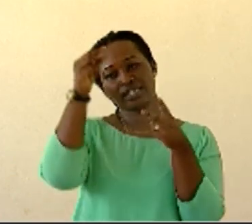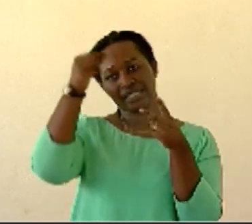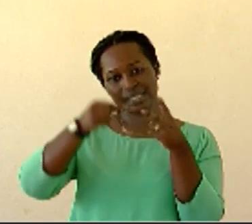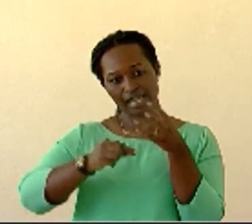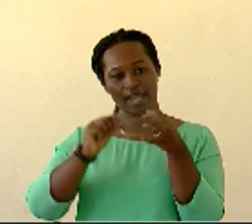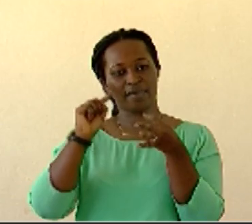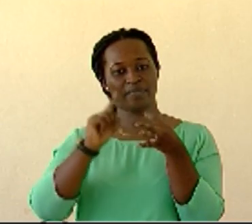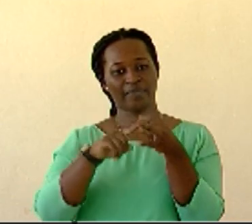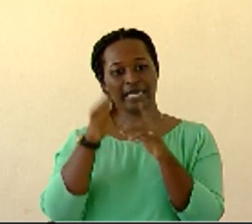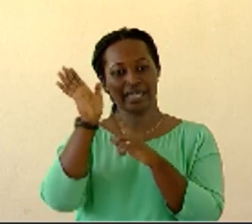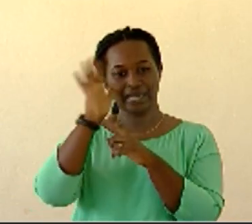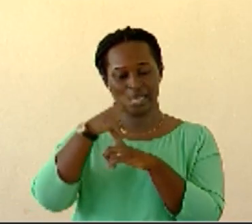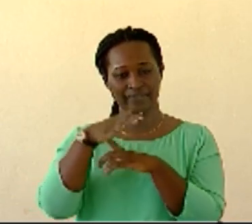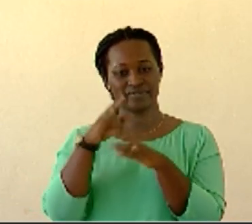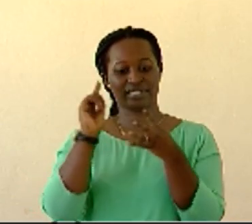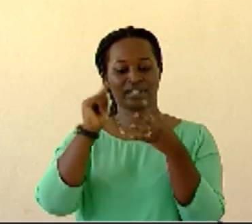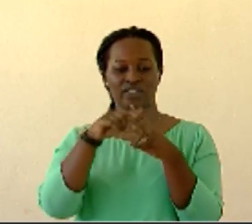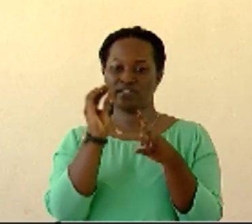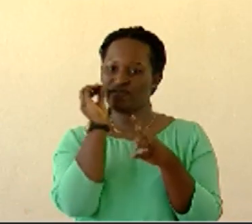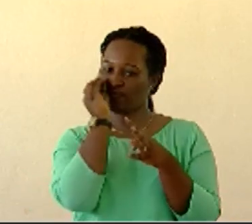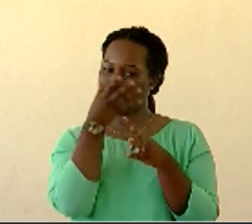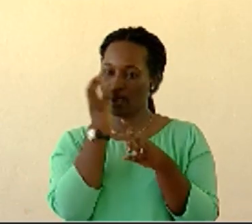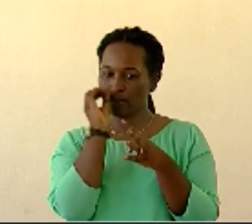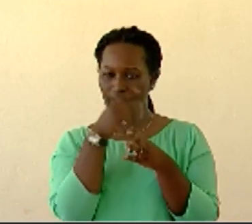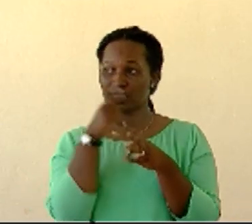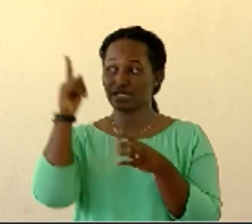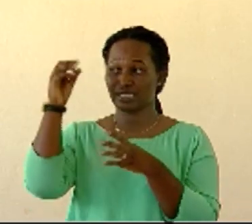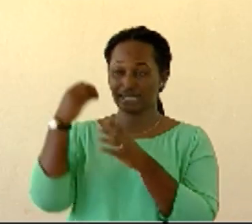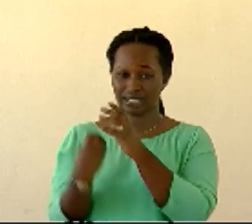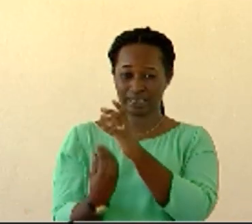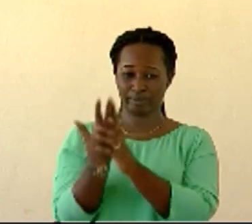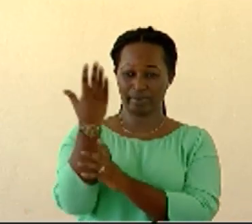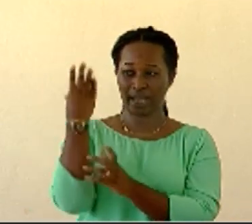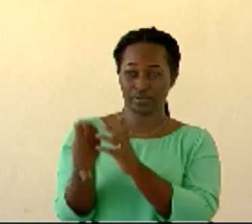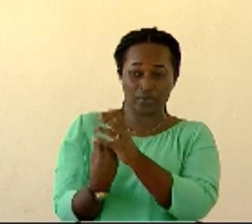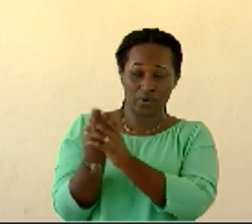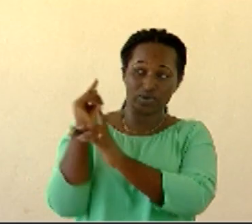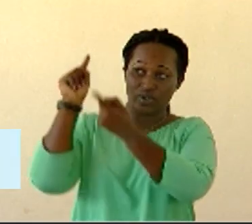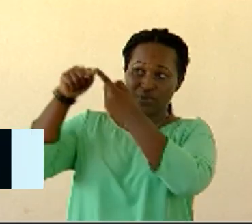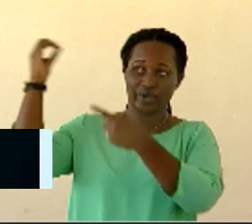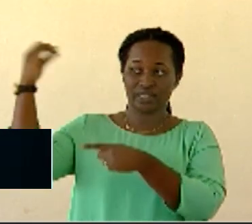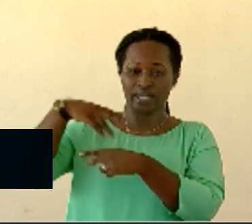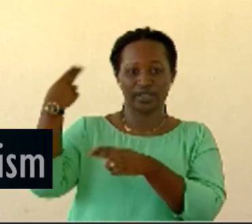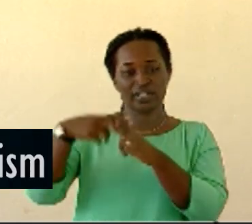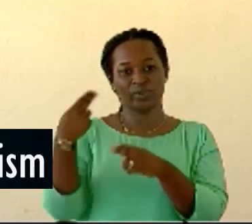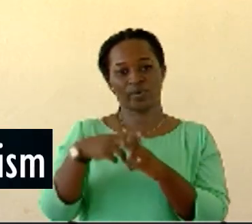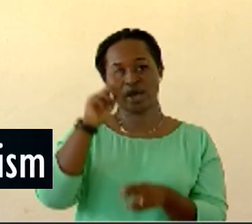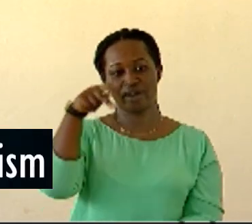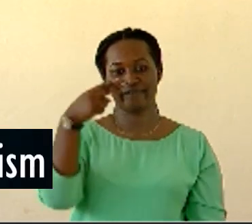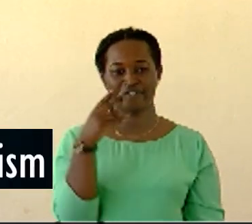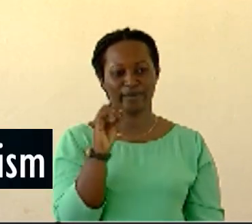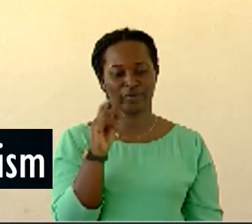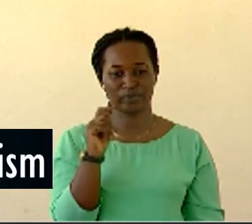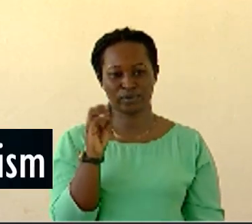on top we have flowers. So this is a plant growing towards sunlight, what we call